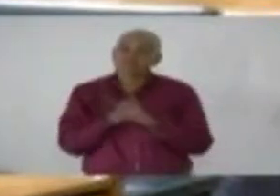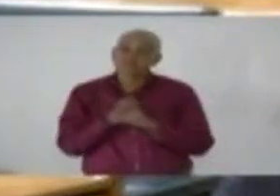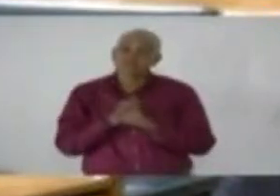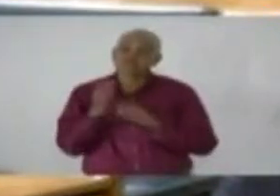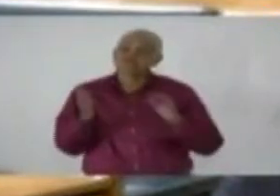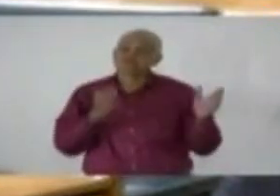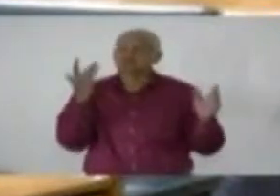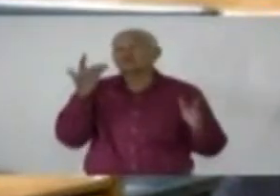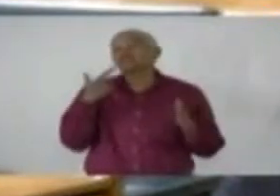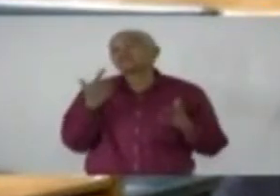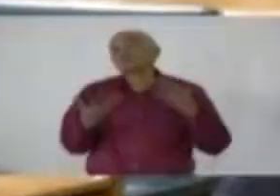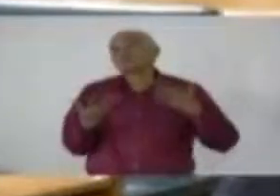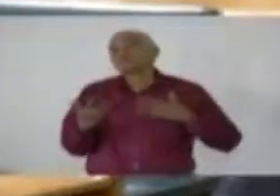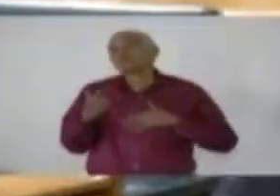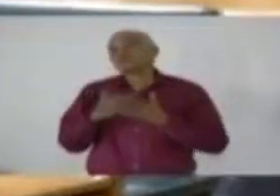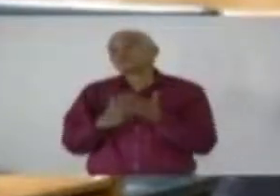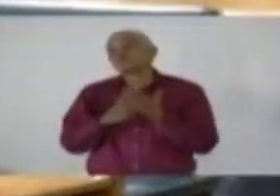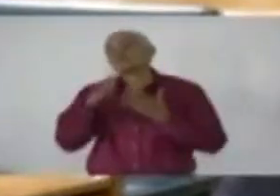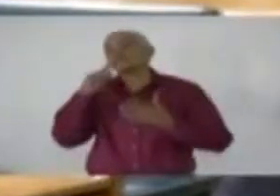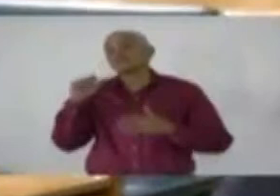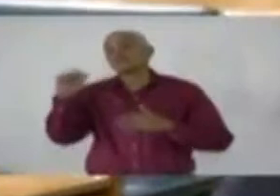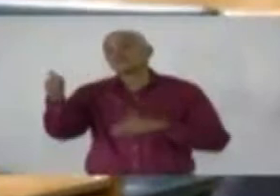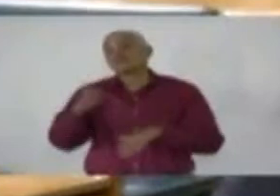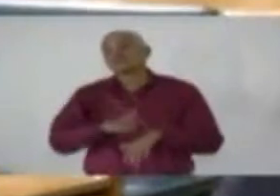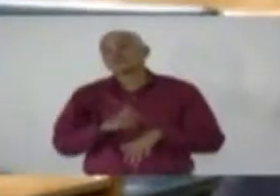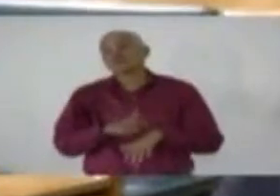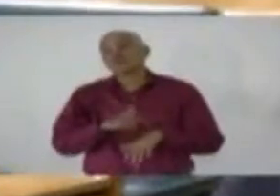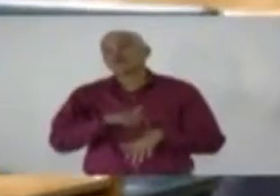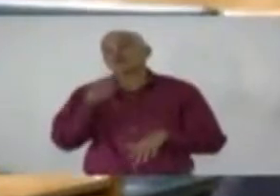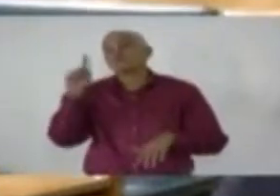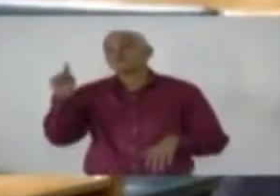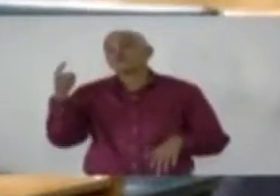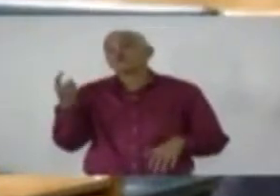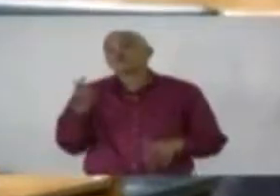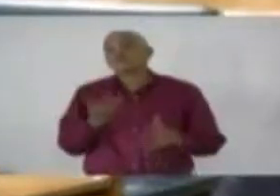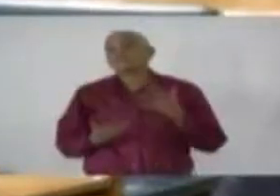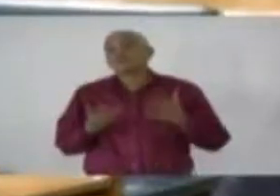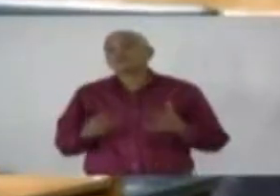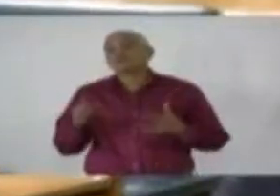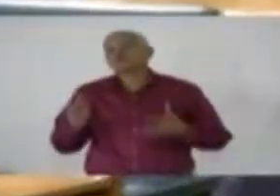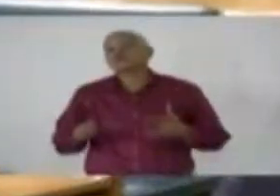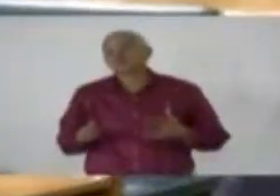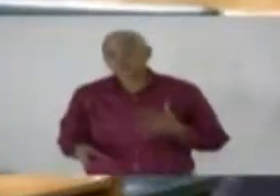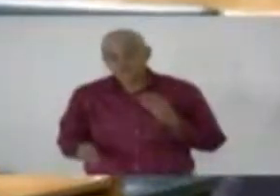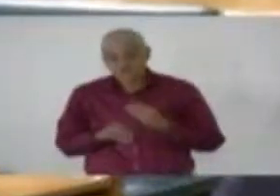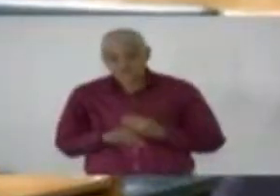is why I said that's a discussion for another time, and it was just maybe it should be.